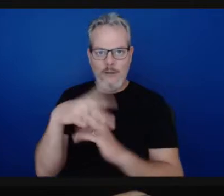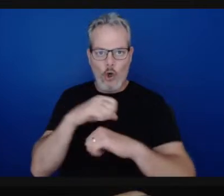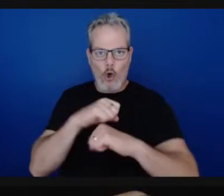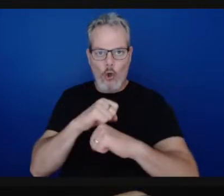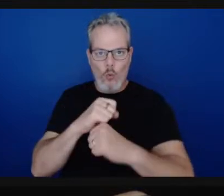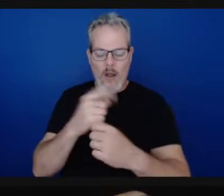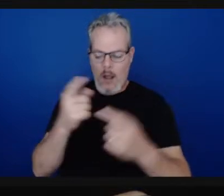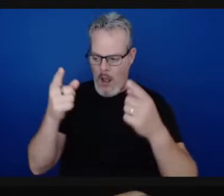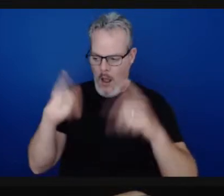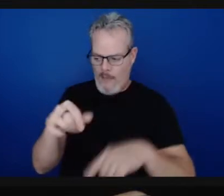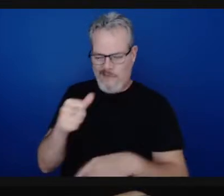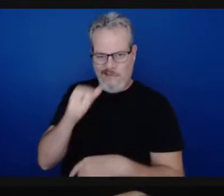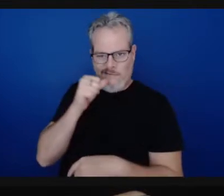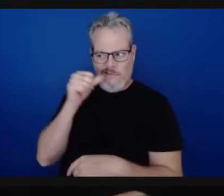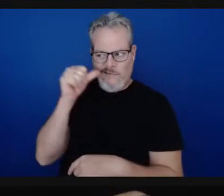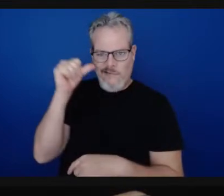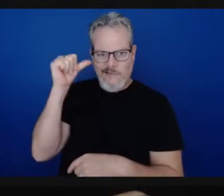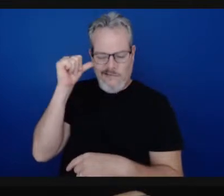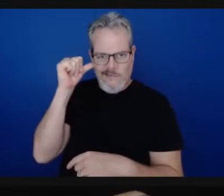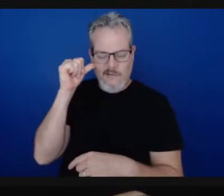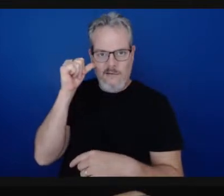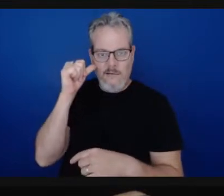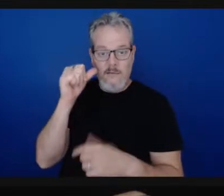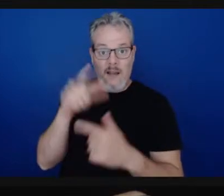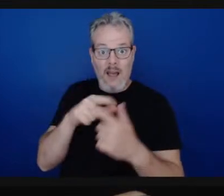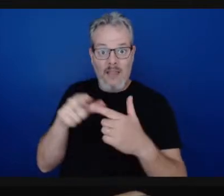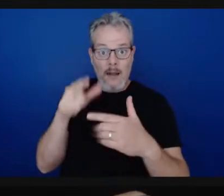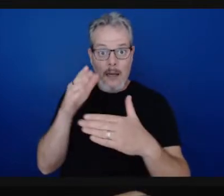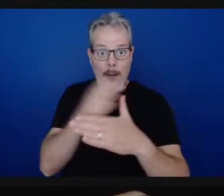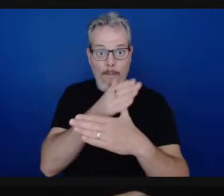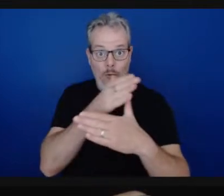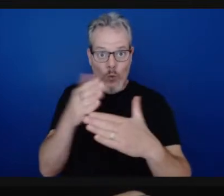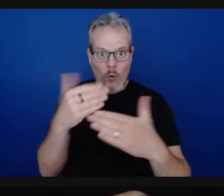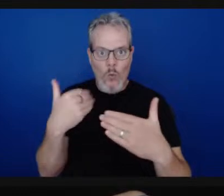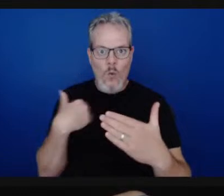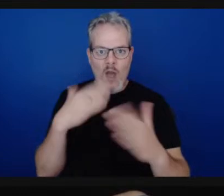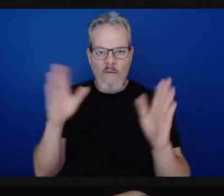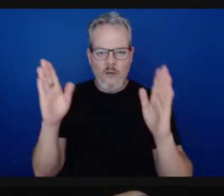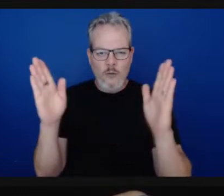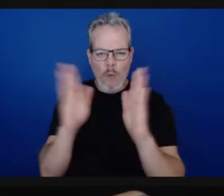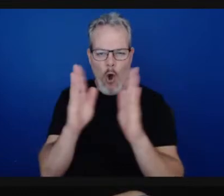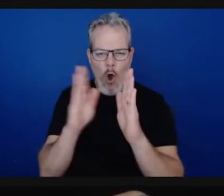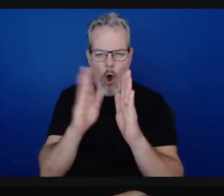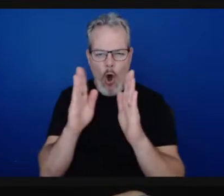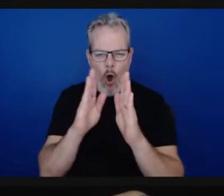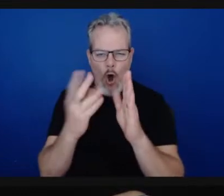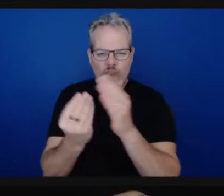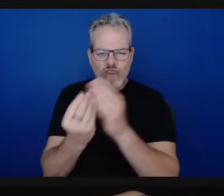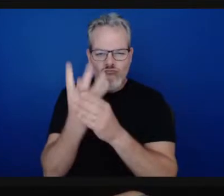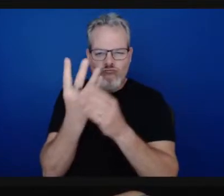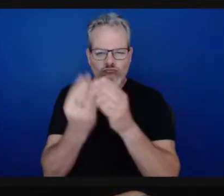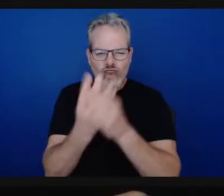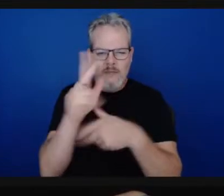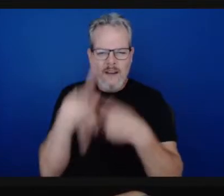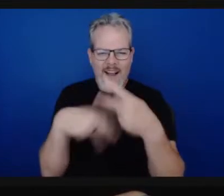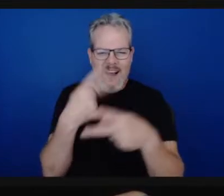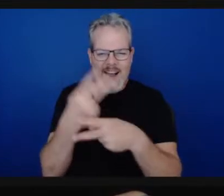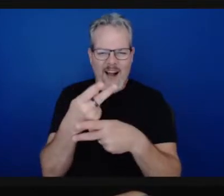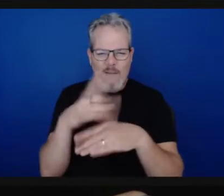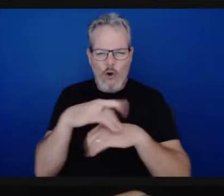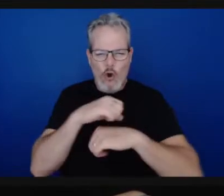yesterday. And in between, we have all the small volcanic earthquakes that continue to flare